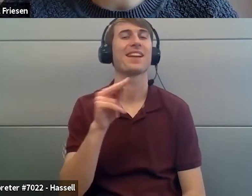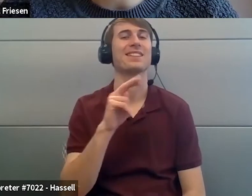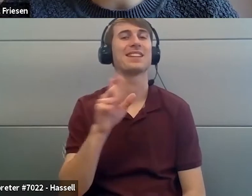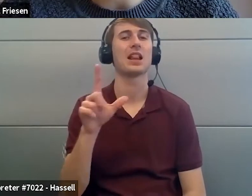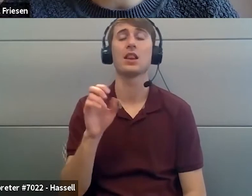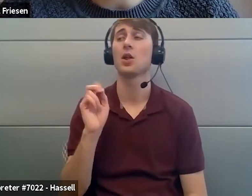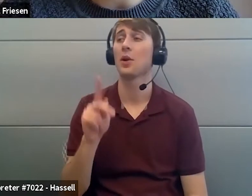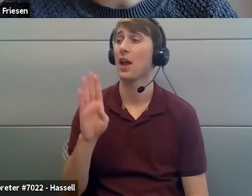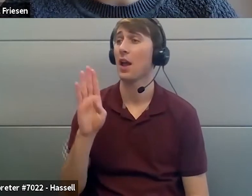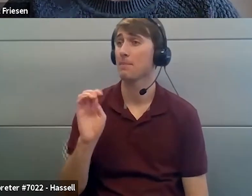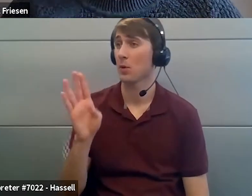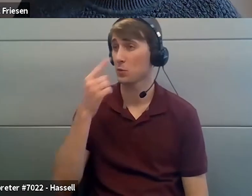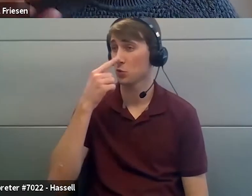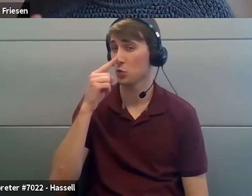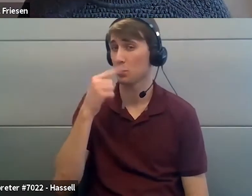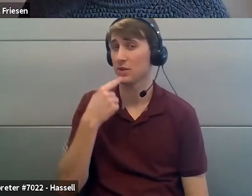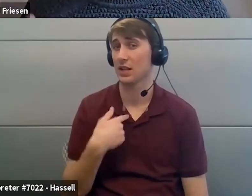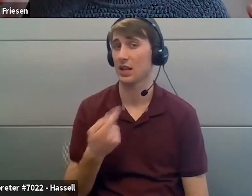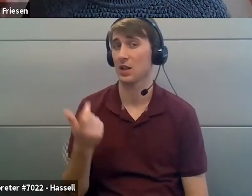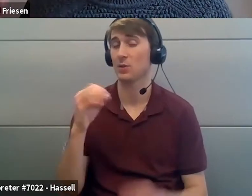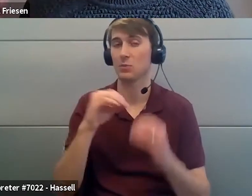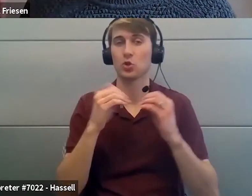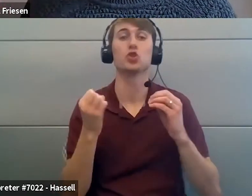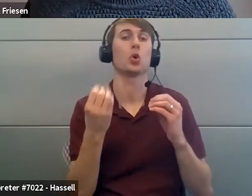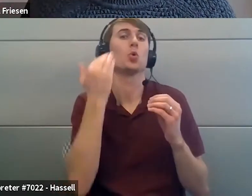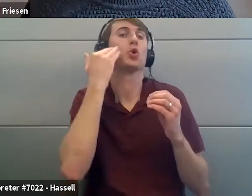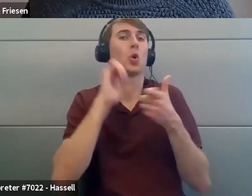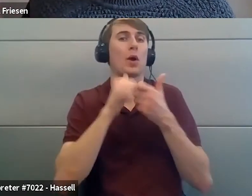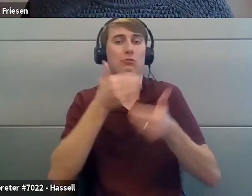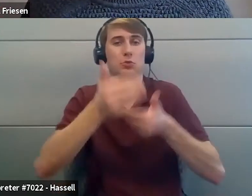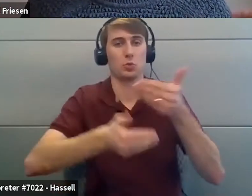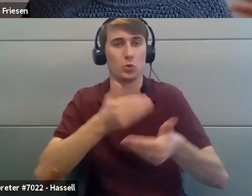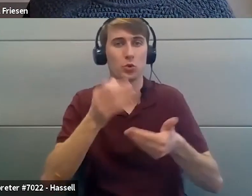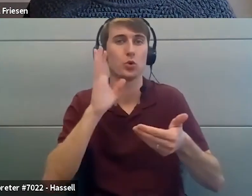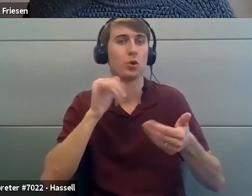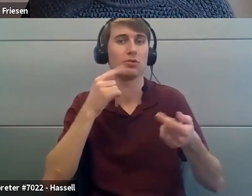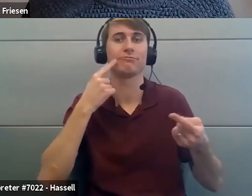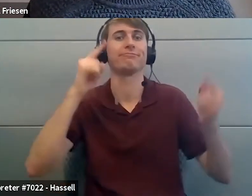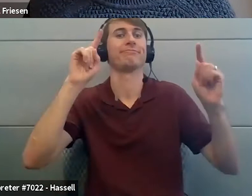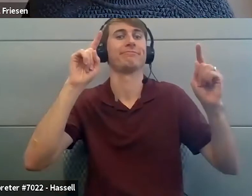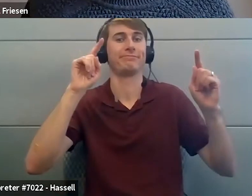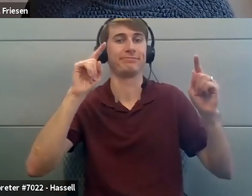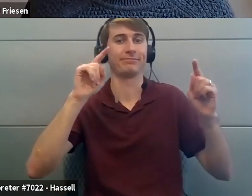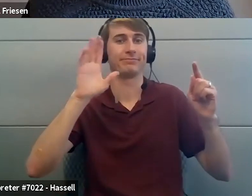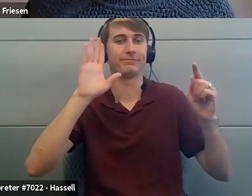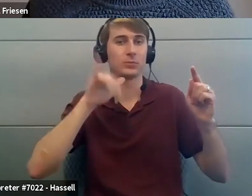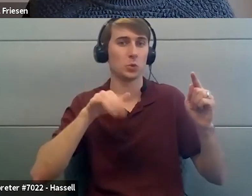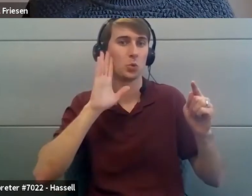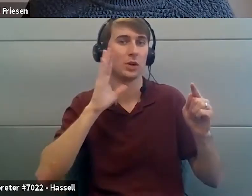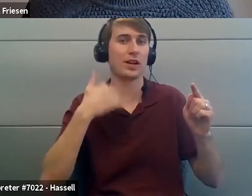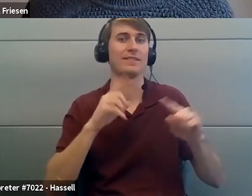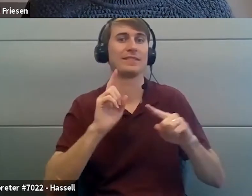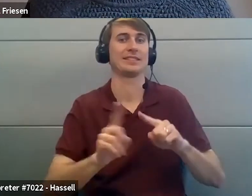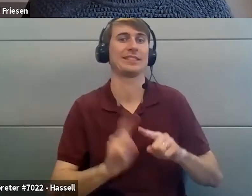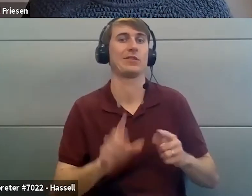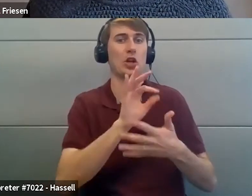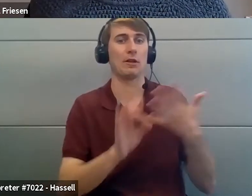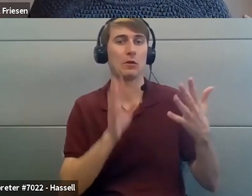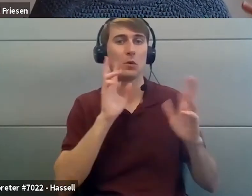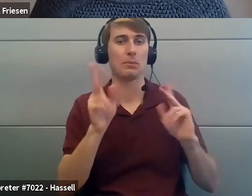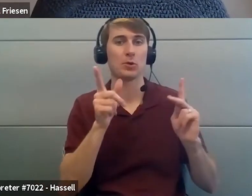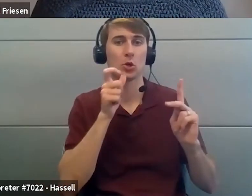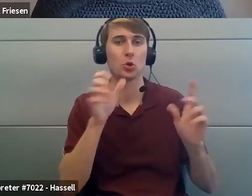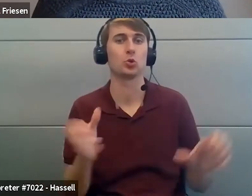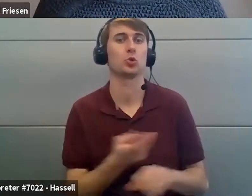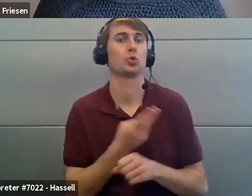Bob, can you talk more about, so we know how it works. We know that it is effective. We know there are going to be different options for people taking the test. But if